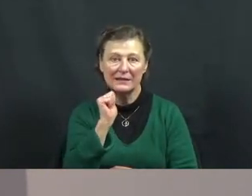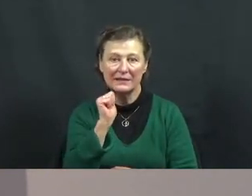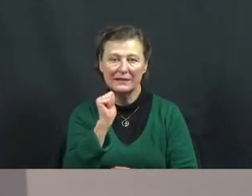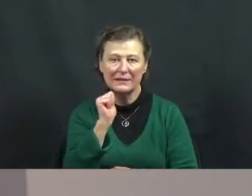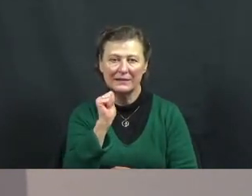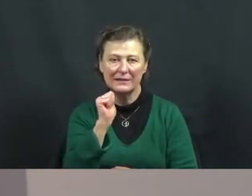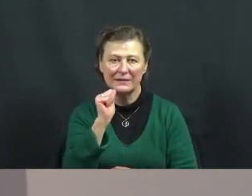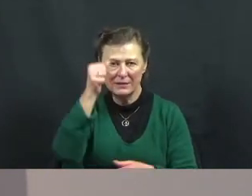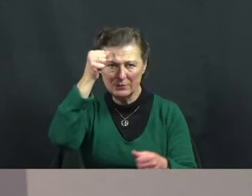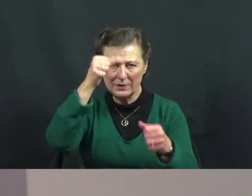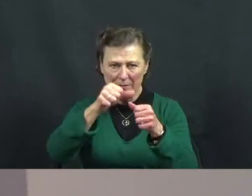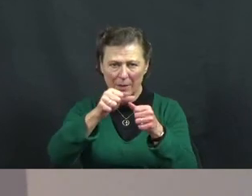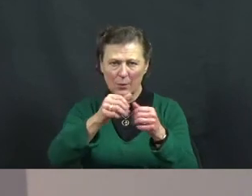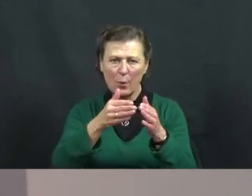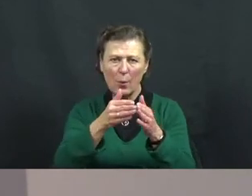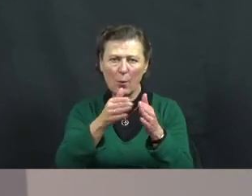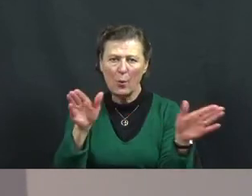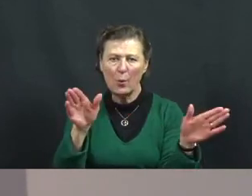remember to open your heart